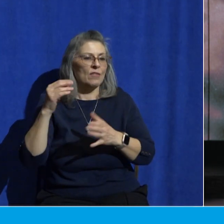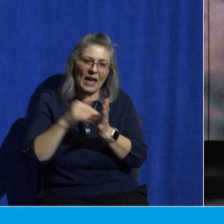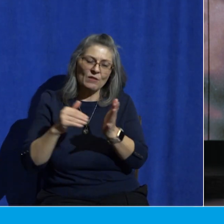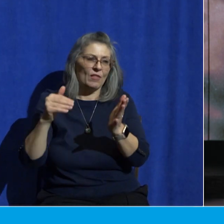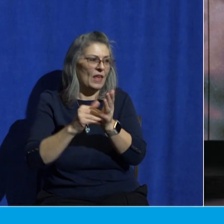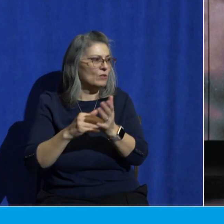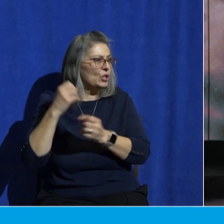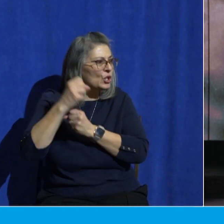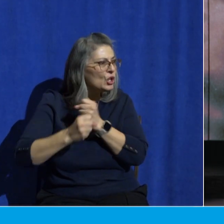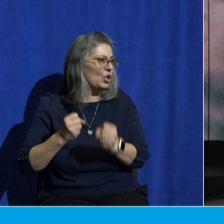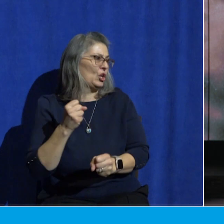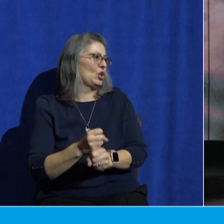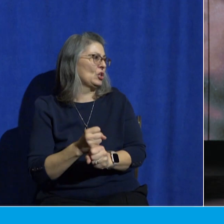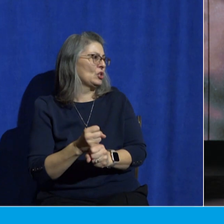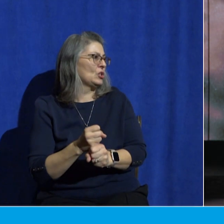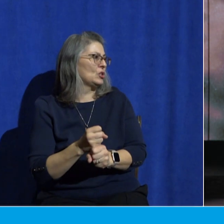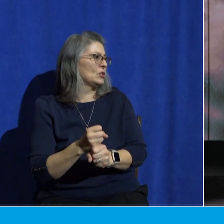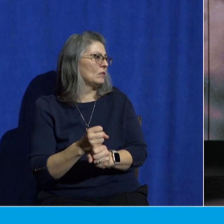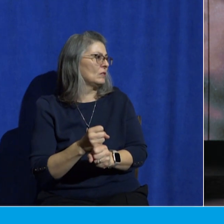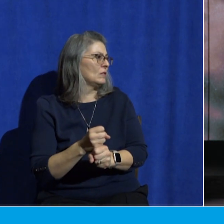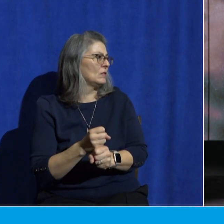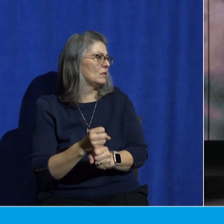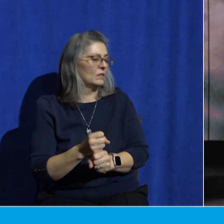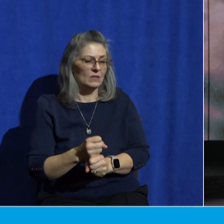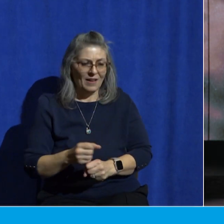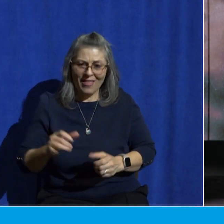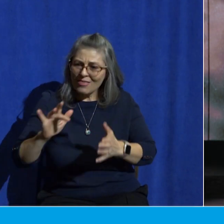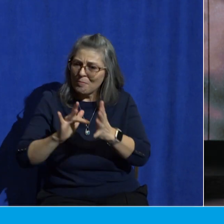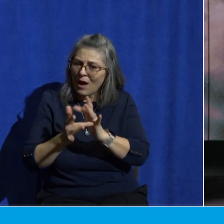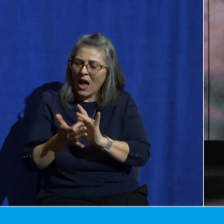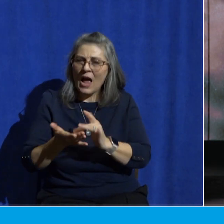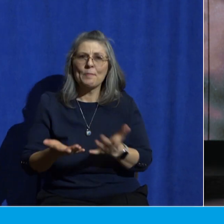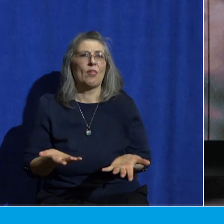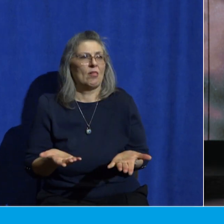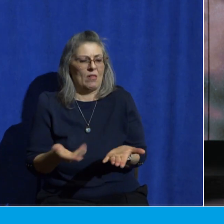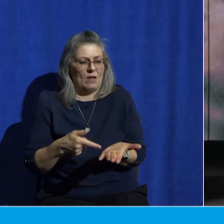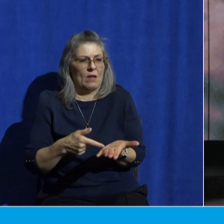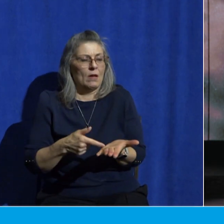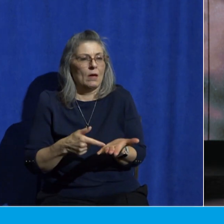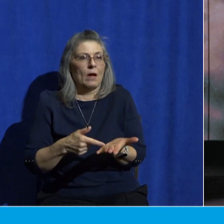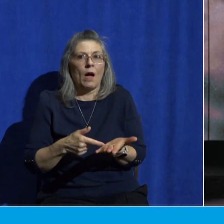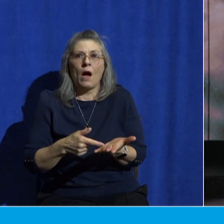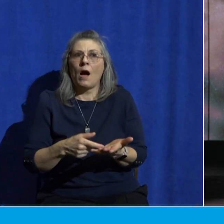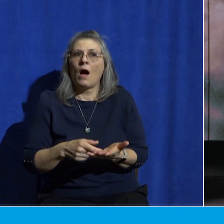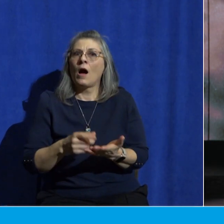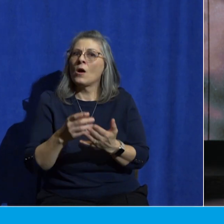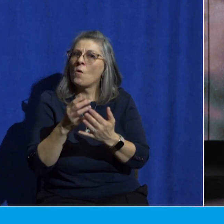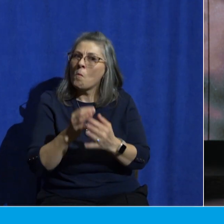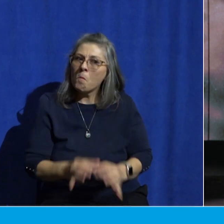years. And it is remarkably relevant